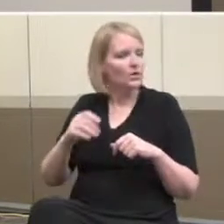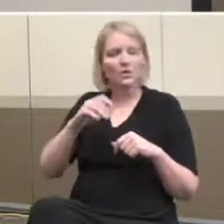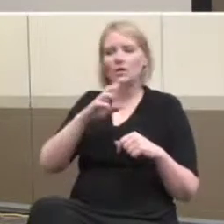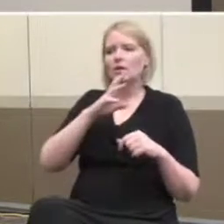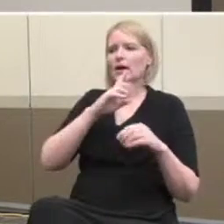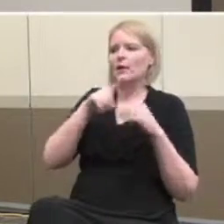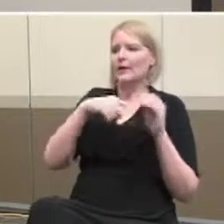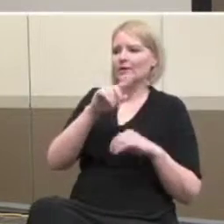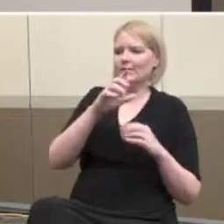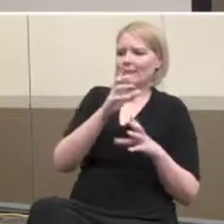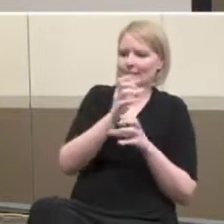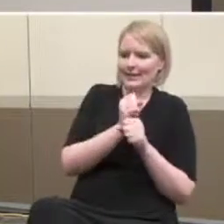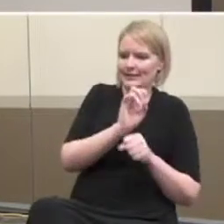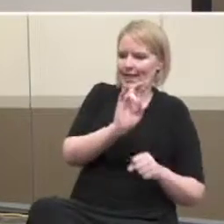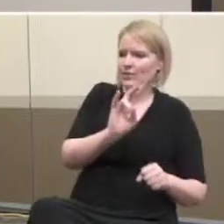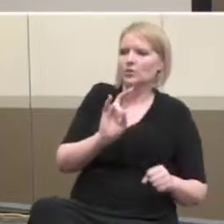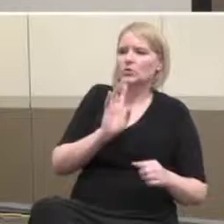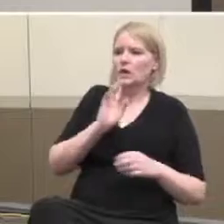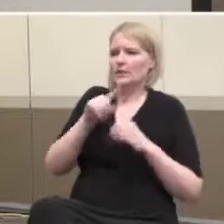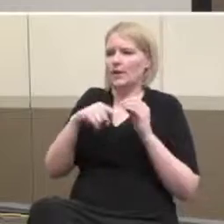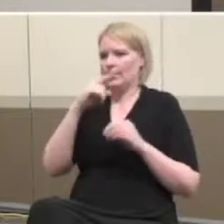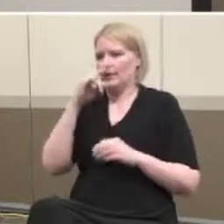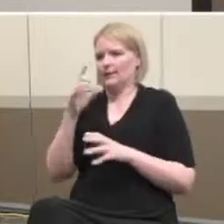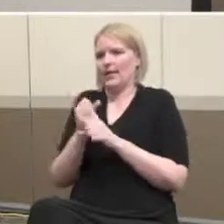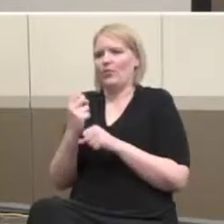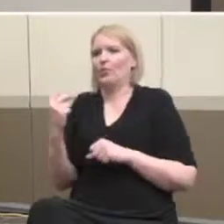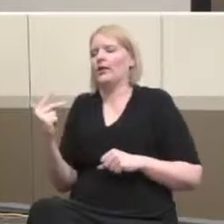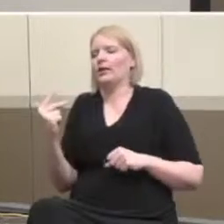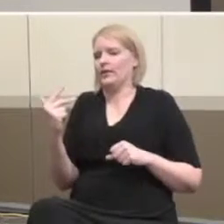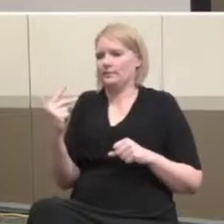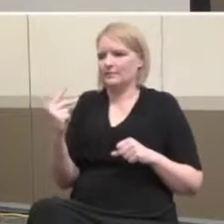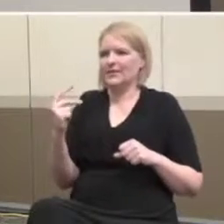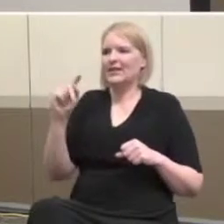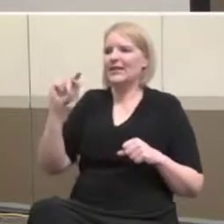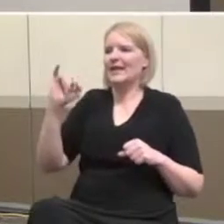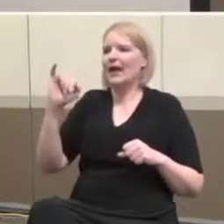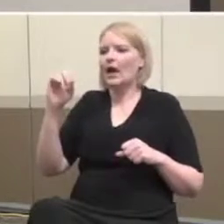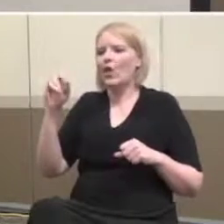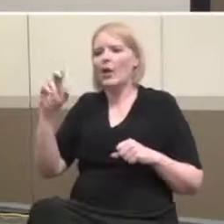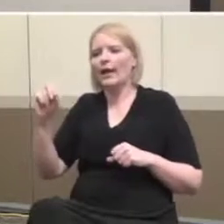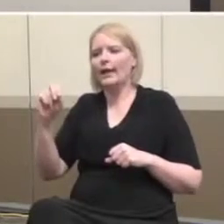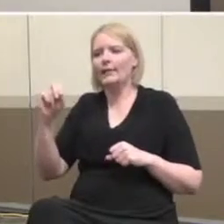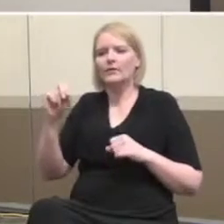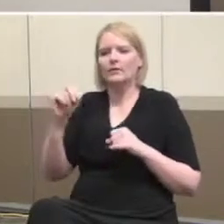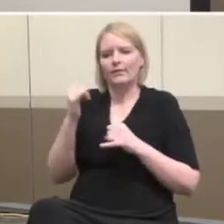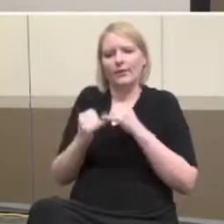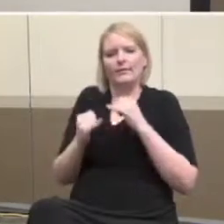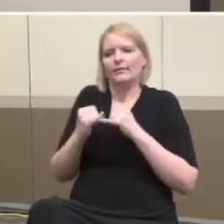getting 3. So like I said, ING was a challenge. TION was a challenge.